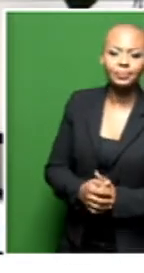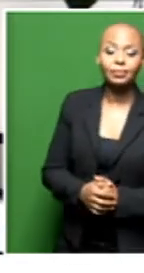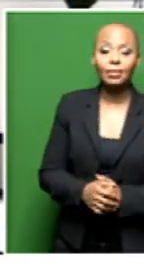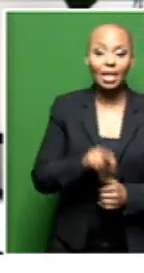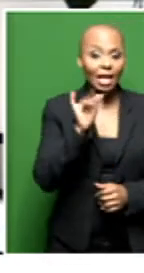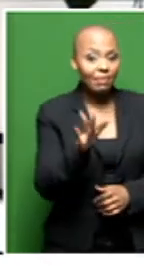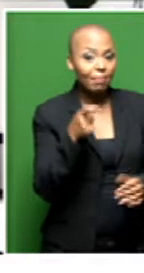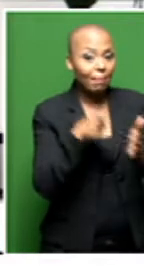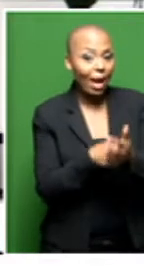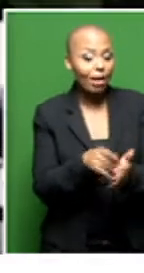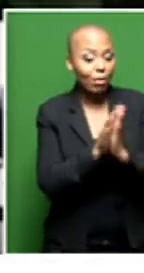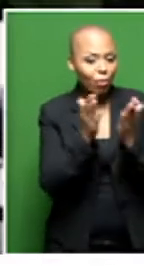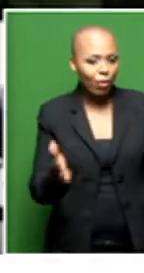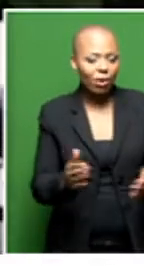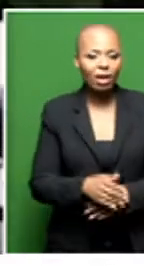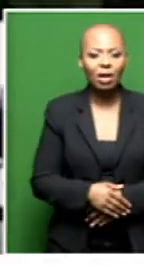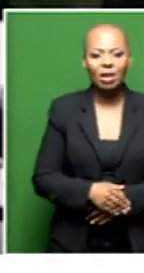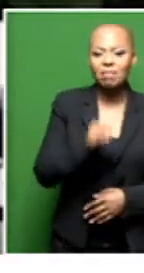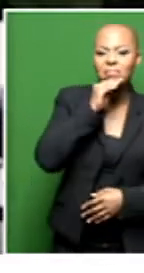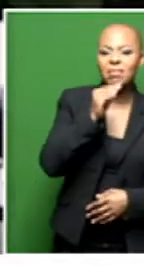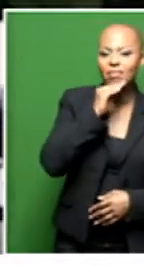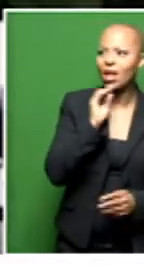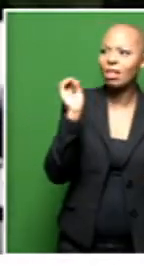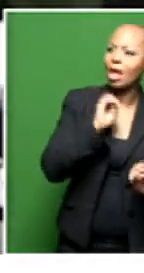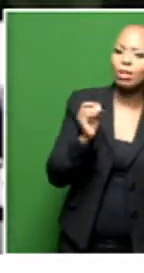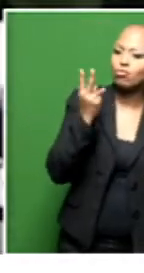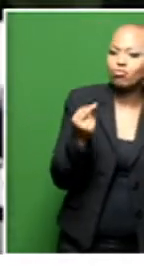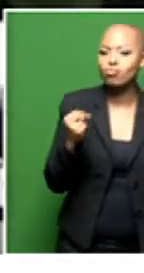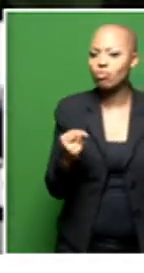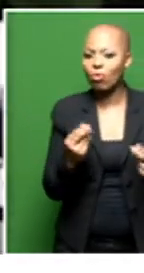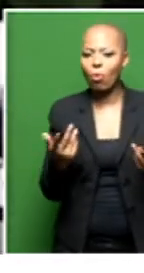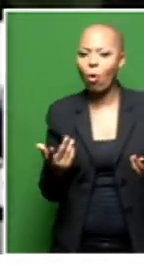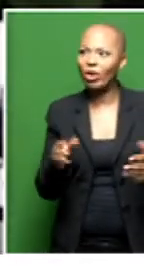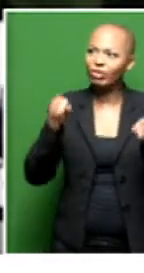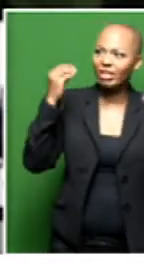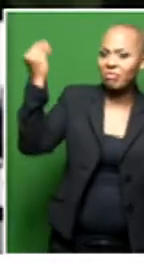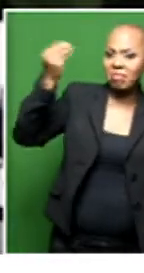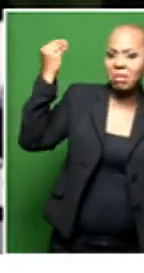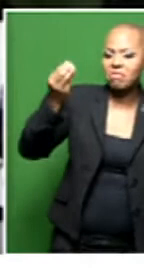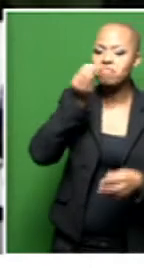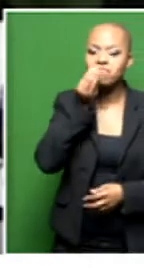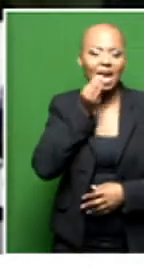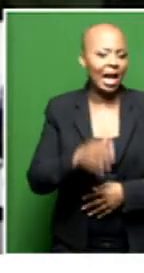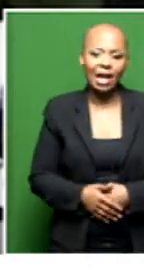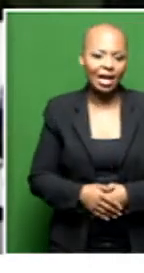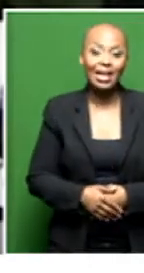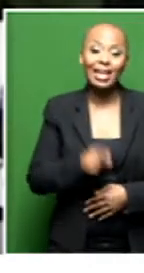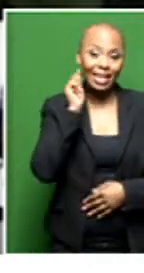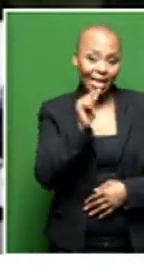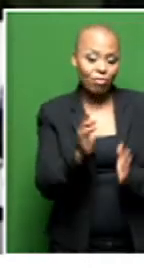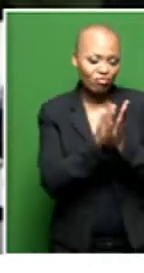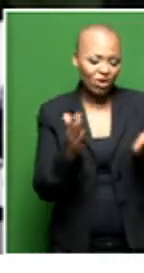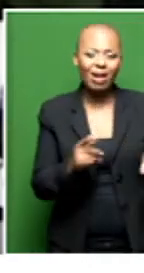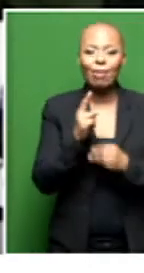you buy this book, it's not an experiment. It's nothing new. It's not trendy food. This is the DNA of what South Africa represents. It's